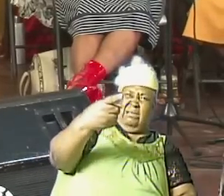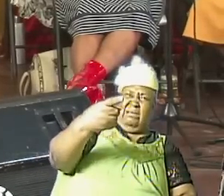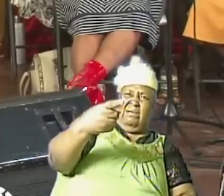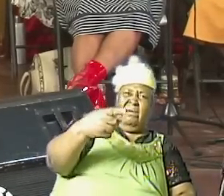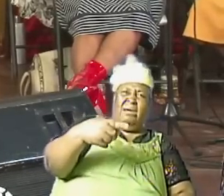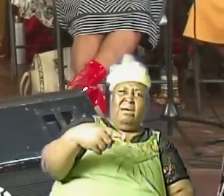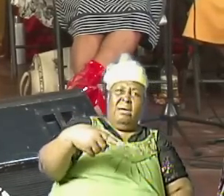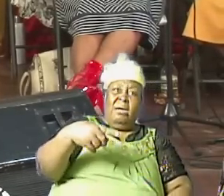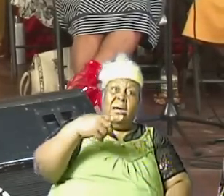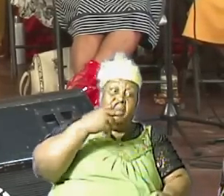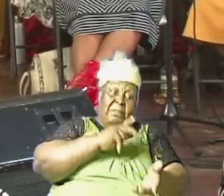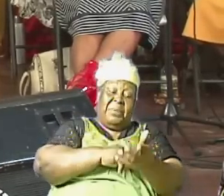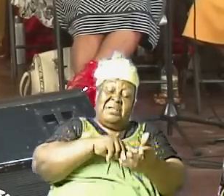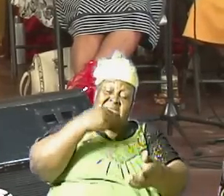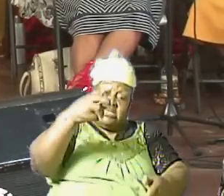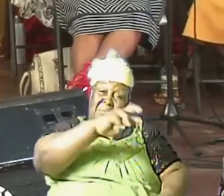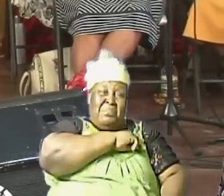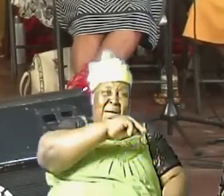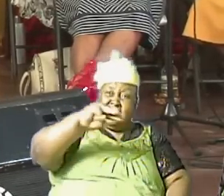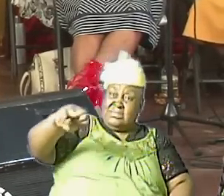Peter said, Master,